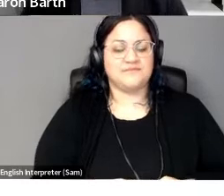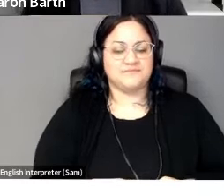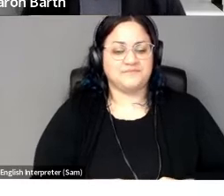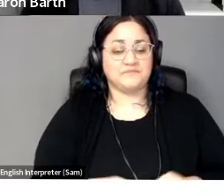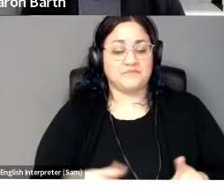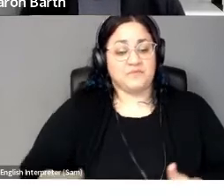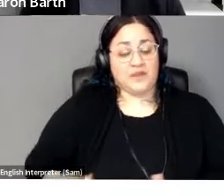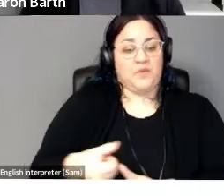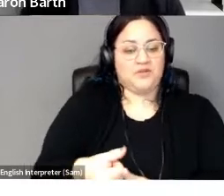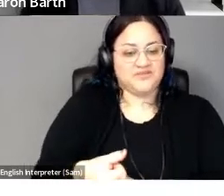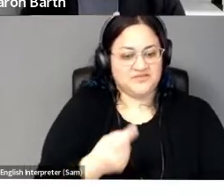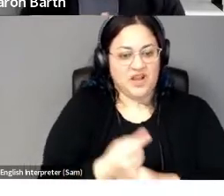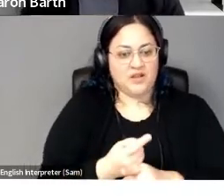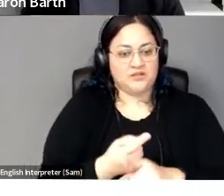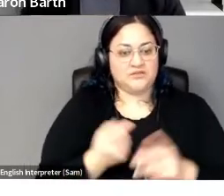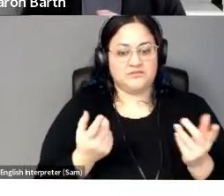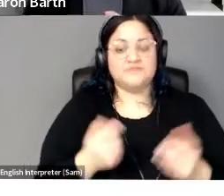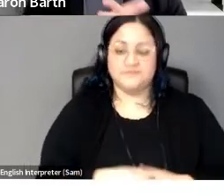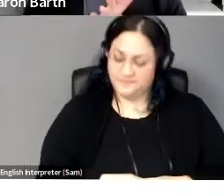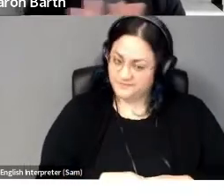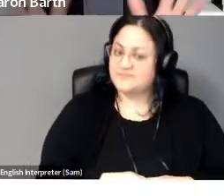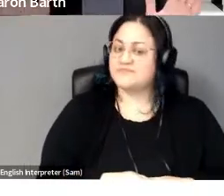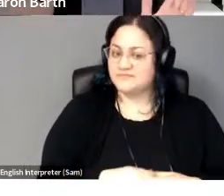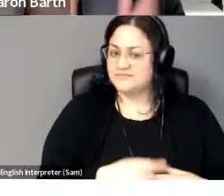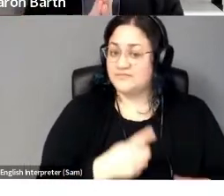Impulse, yeah. Again, you can just turn on your